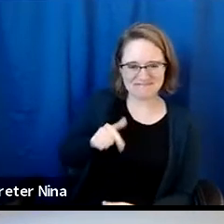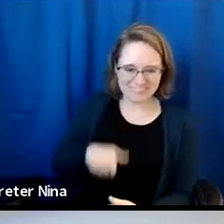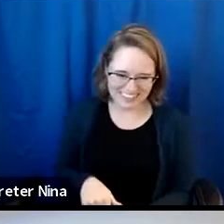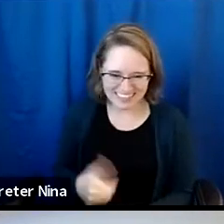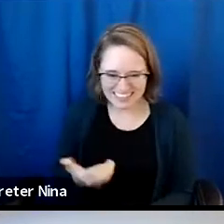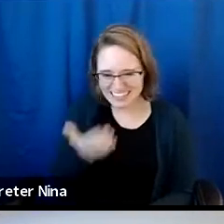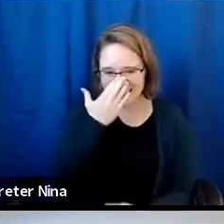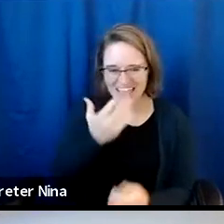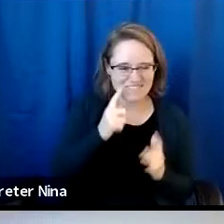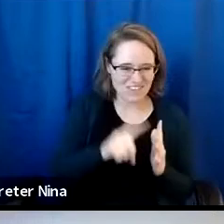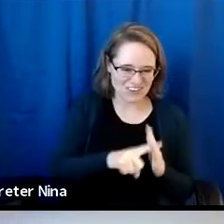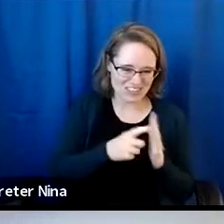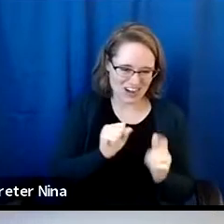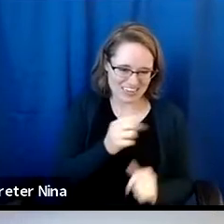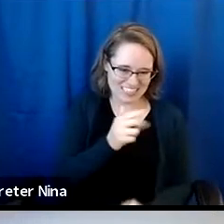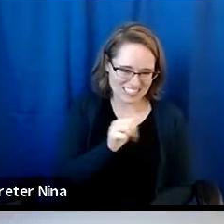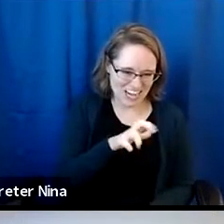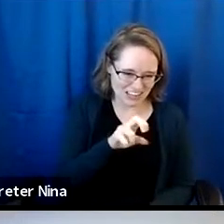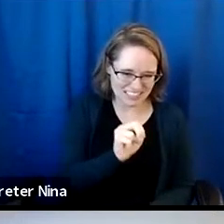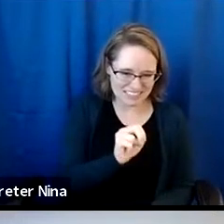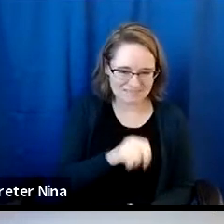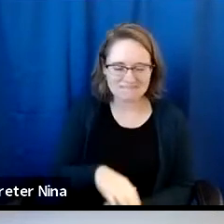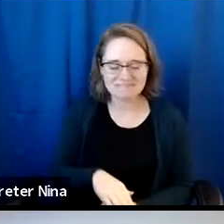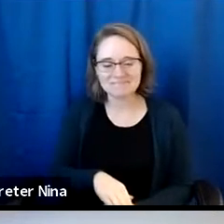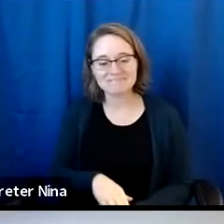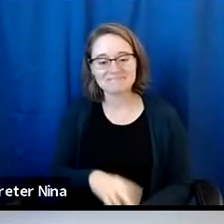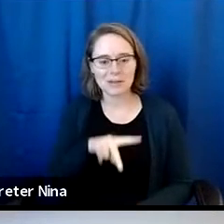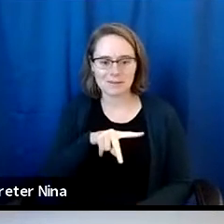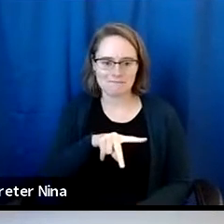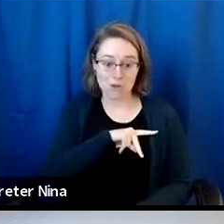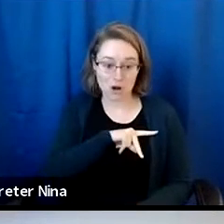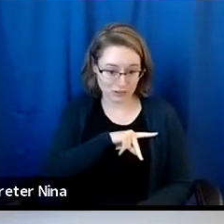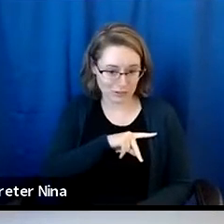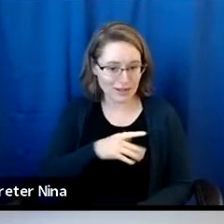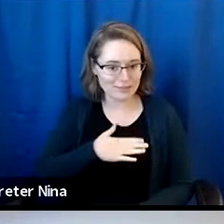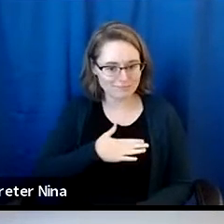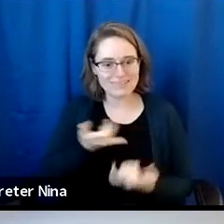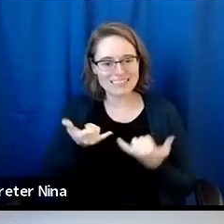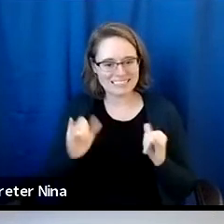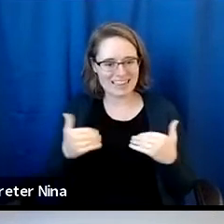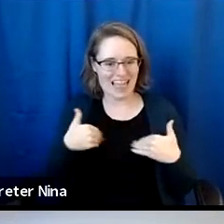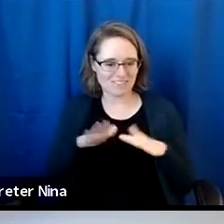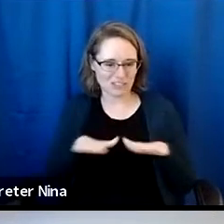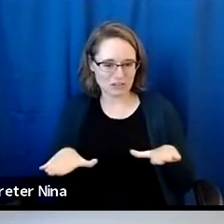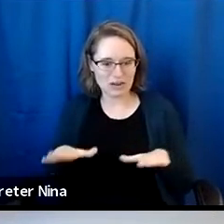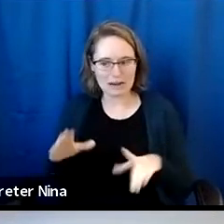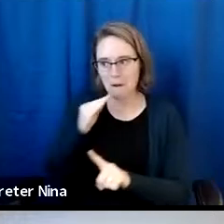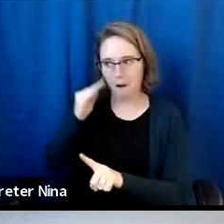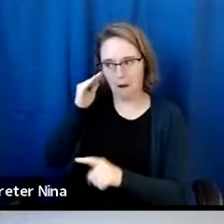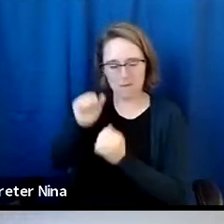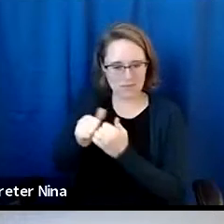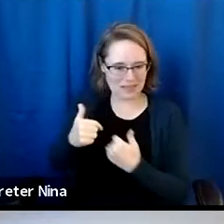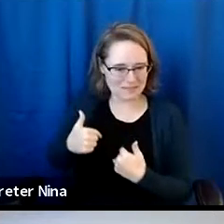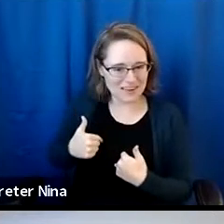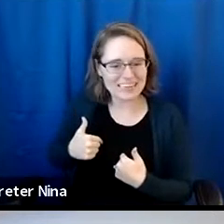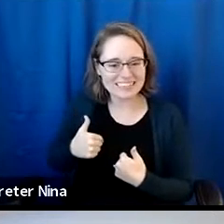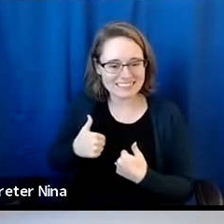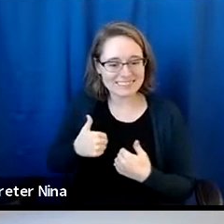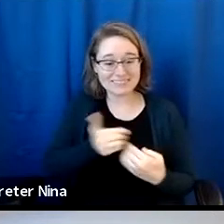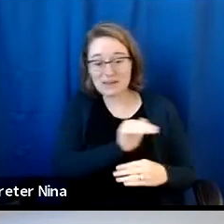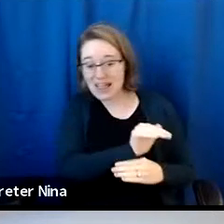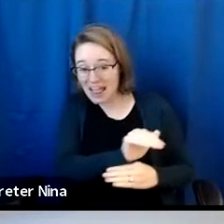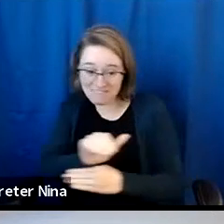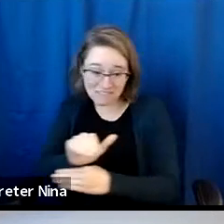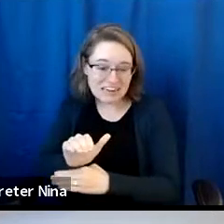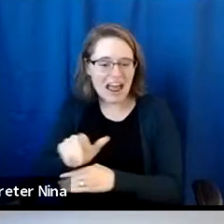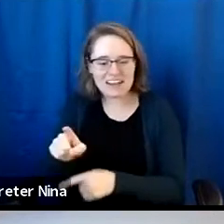Thanks for starting it, Sharon. On a personal level, you know, I still have children that are at home with me. And so every night they make